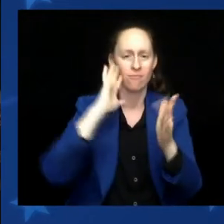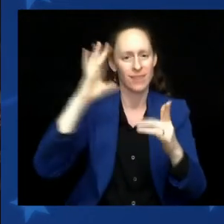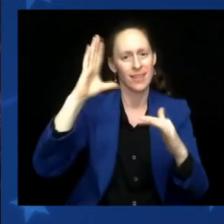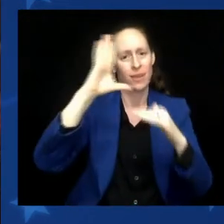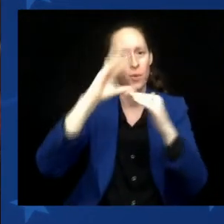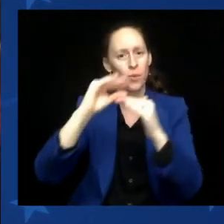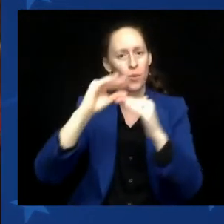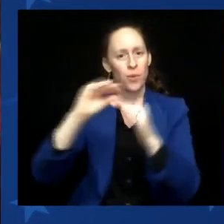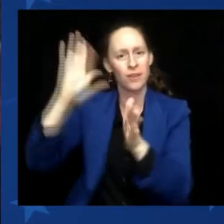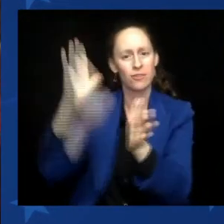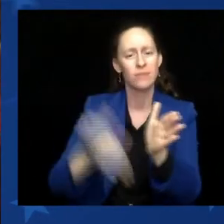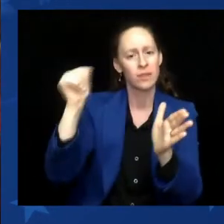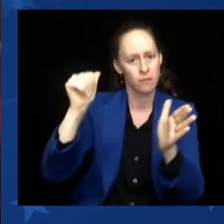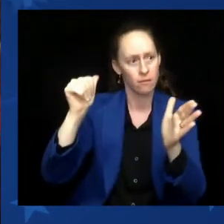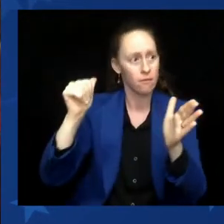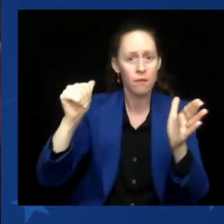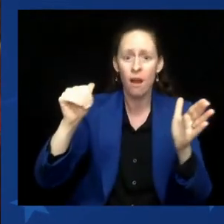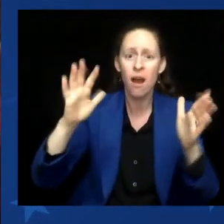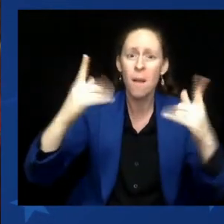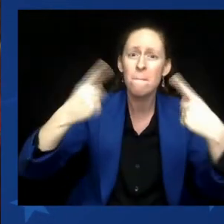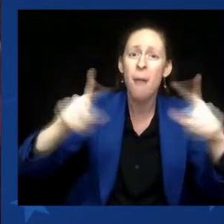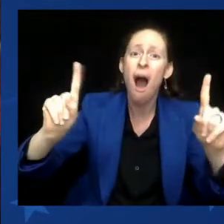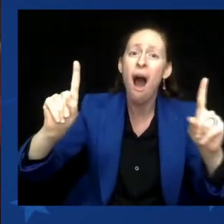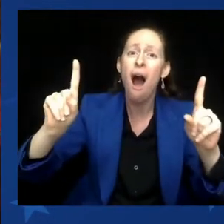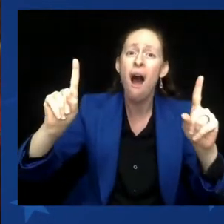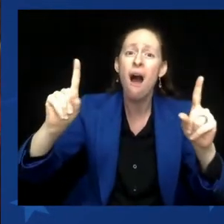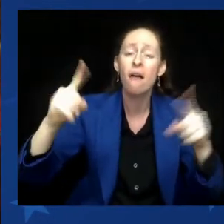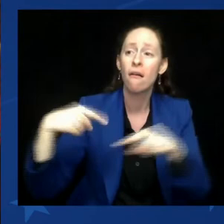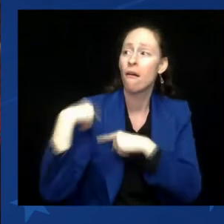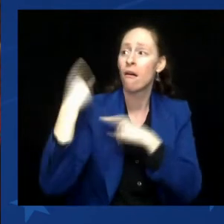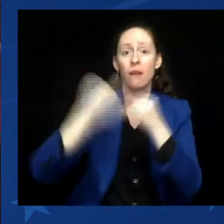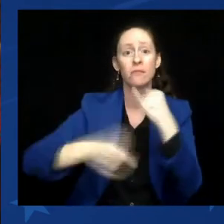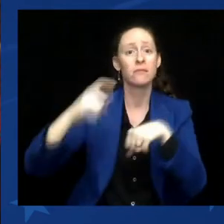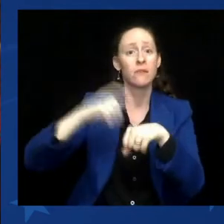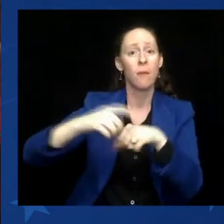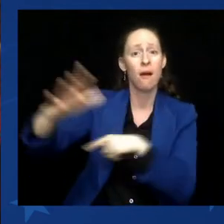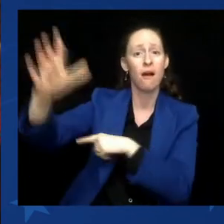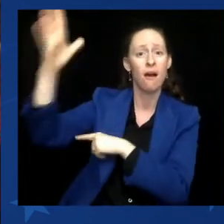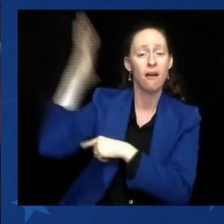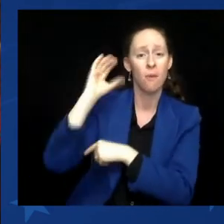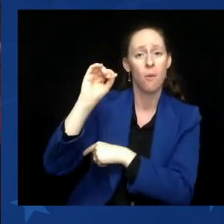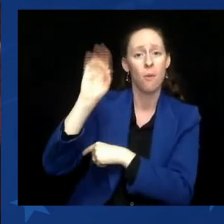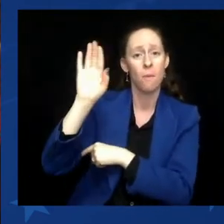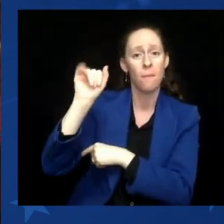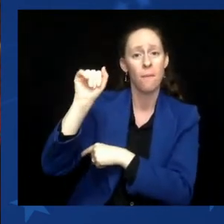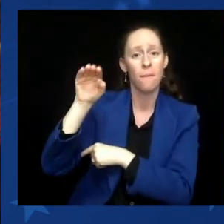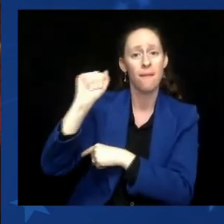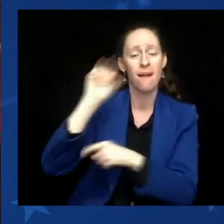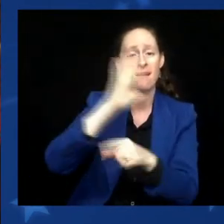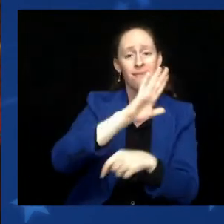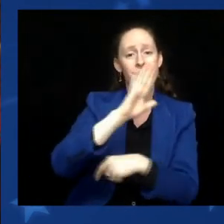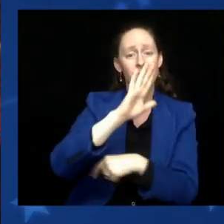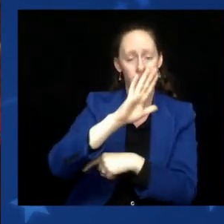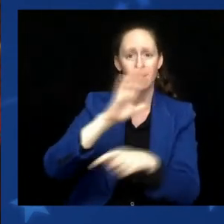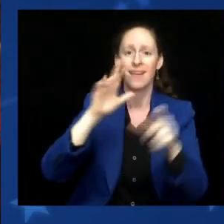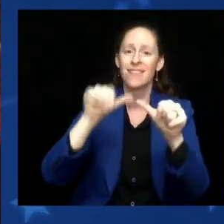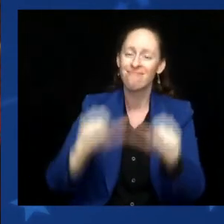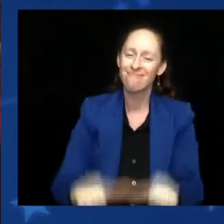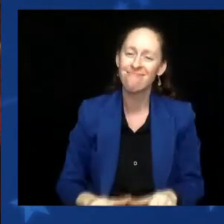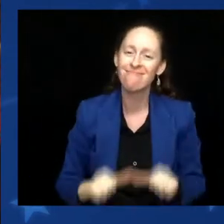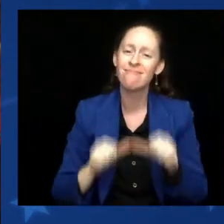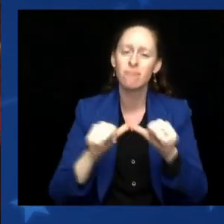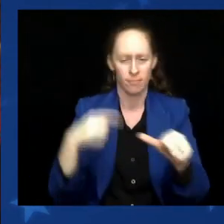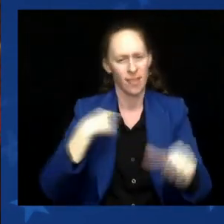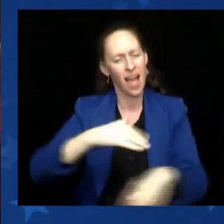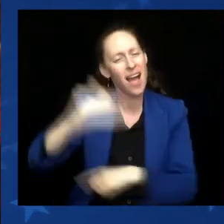And I believe we could create a clean energy future and save the planet. So we passed the